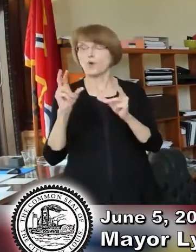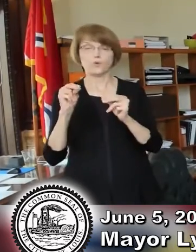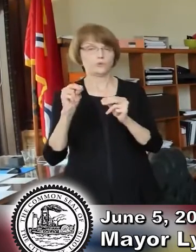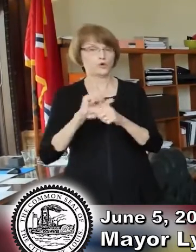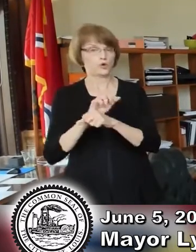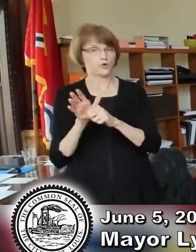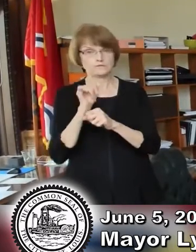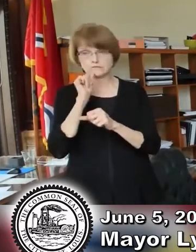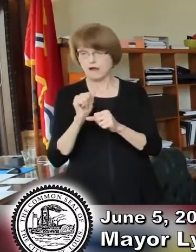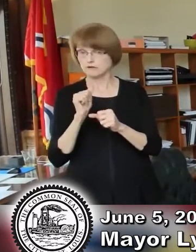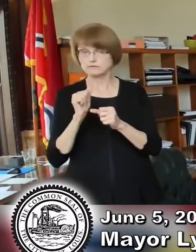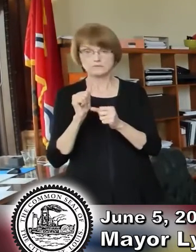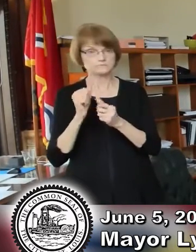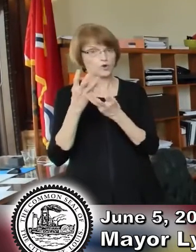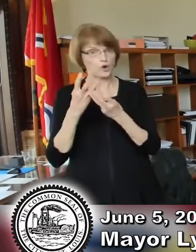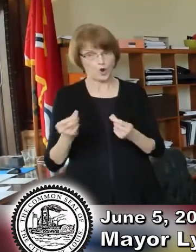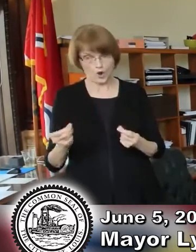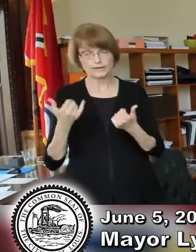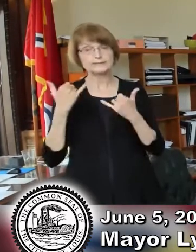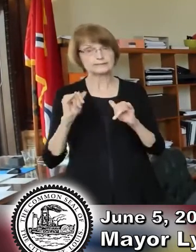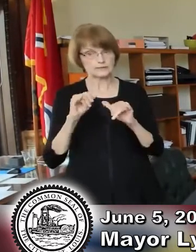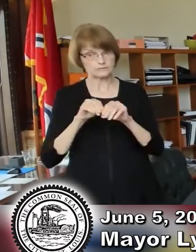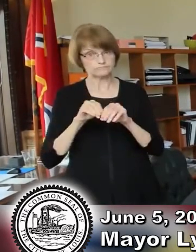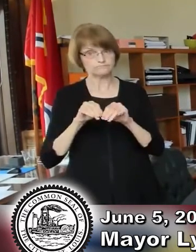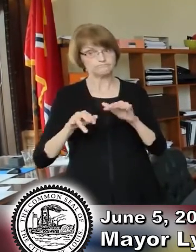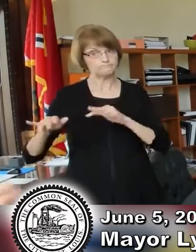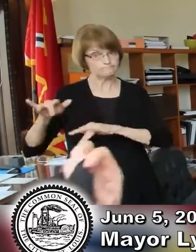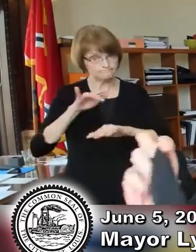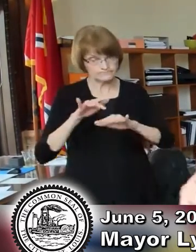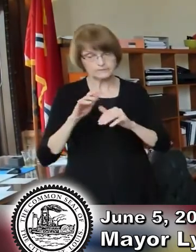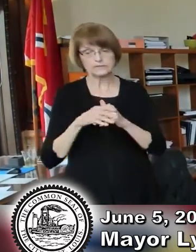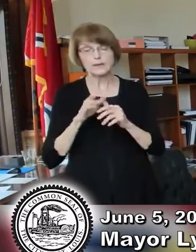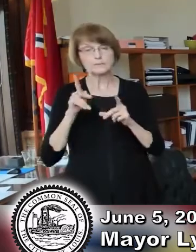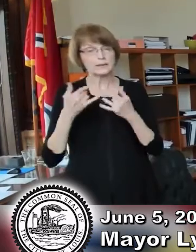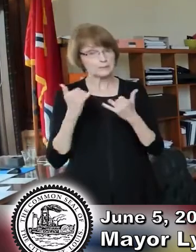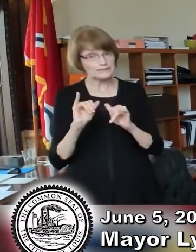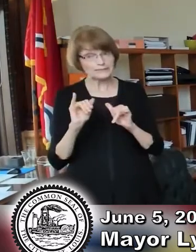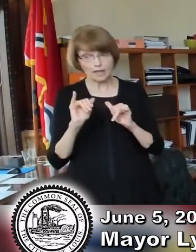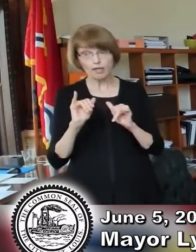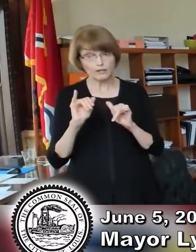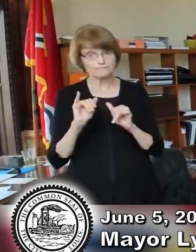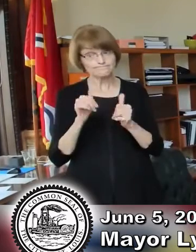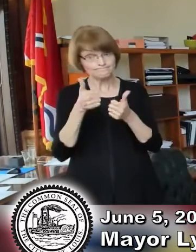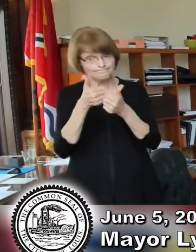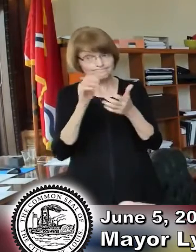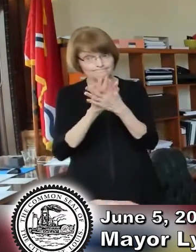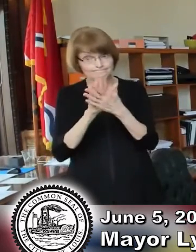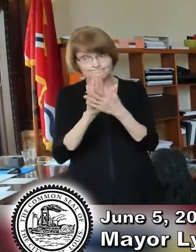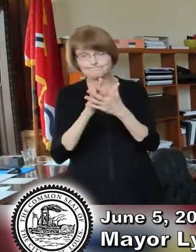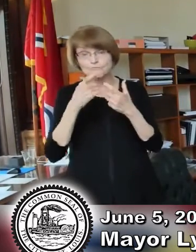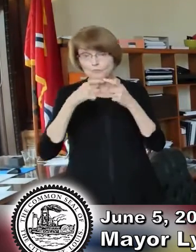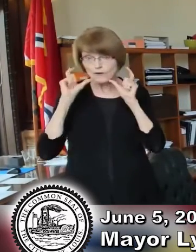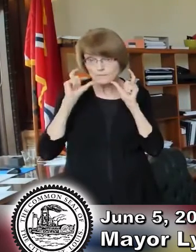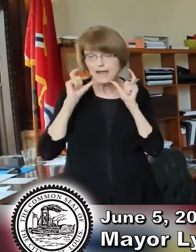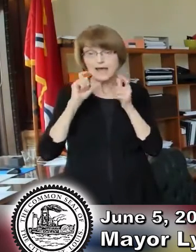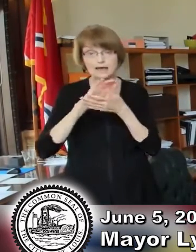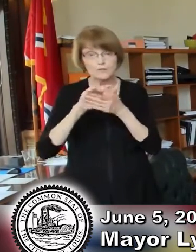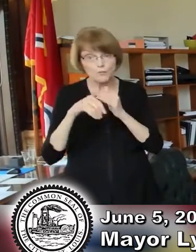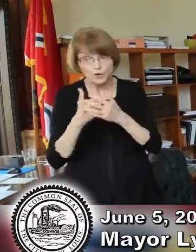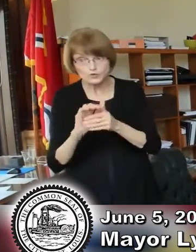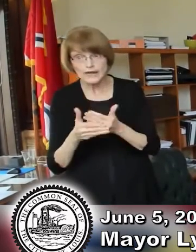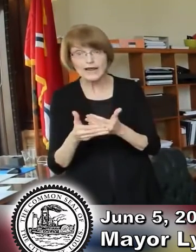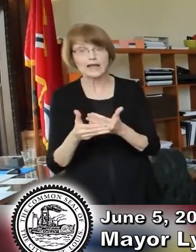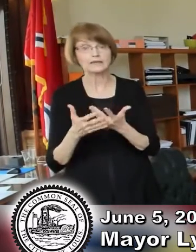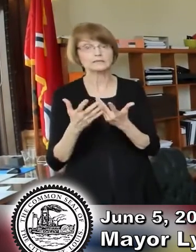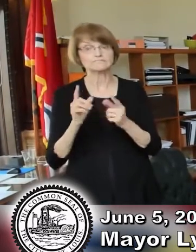gone. It is still out there, but folks are still wearing their masks, still washing their hands,